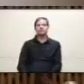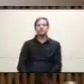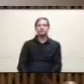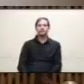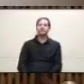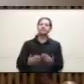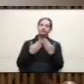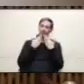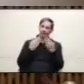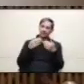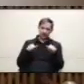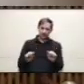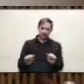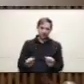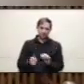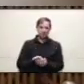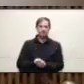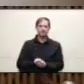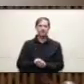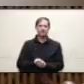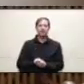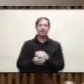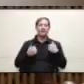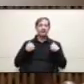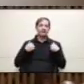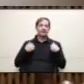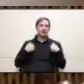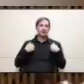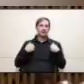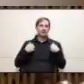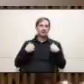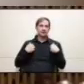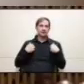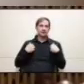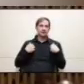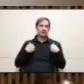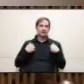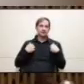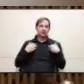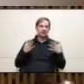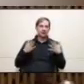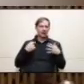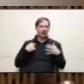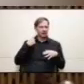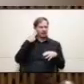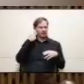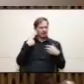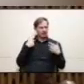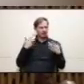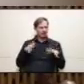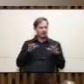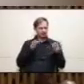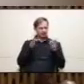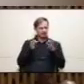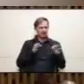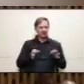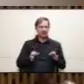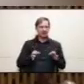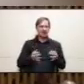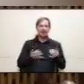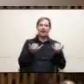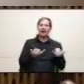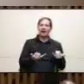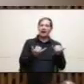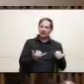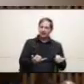Thank you, Chair. Let me start with the ones that I thought I had addressed quickly. The current liabilities and